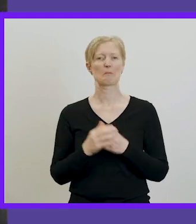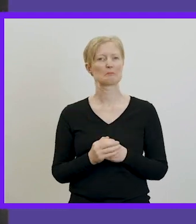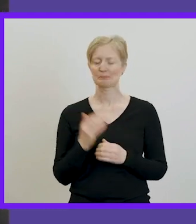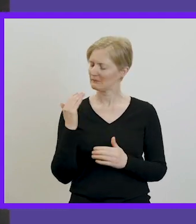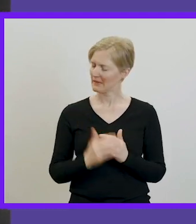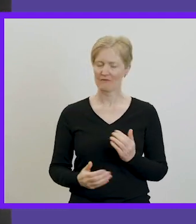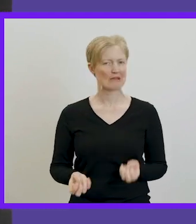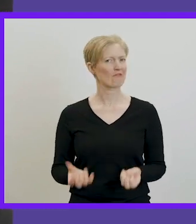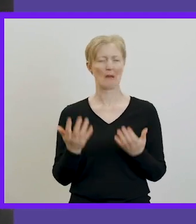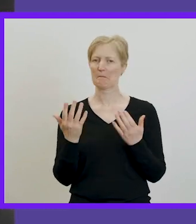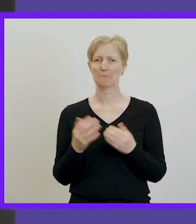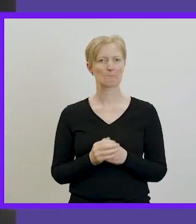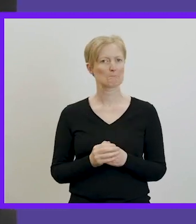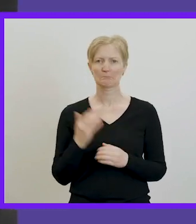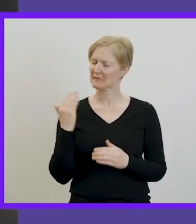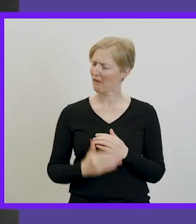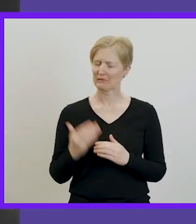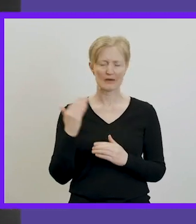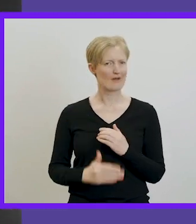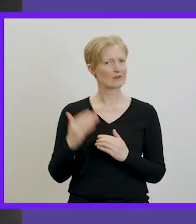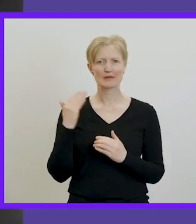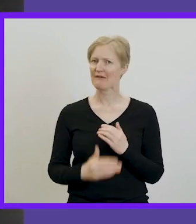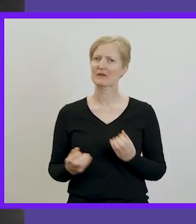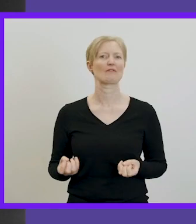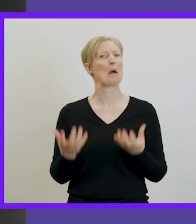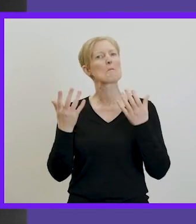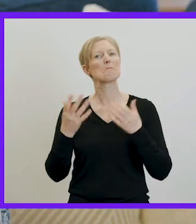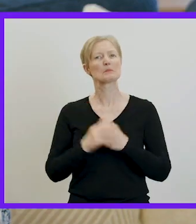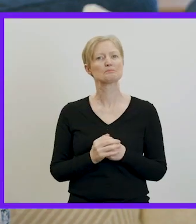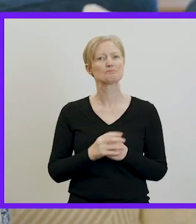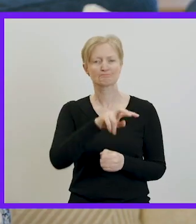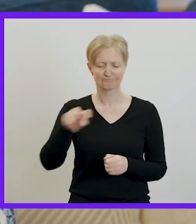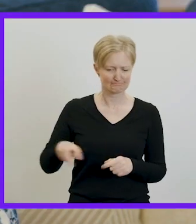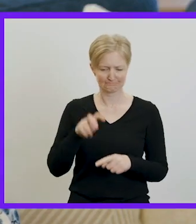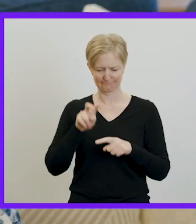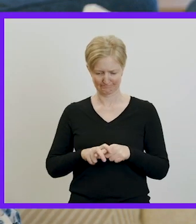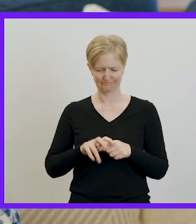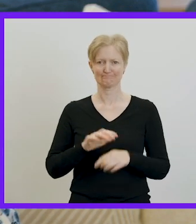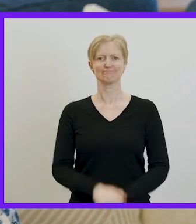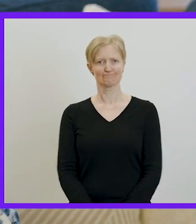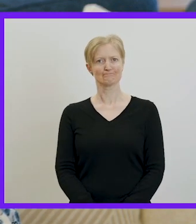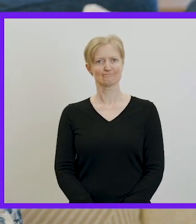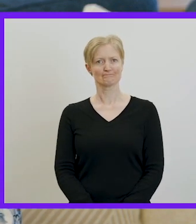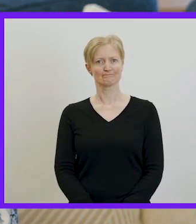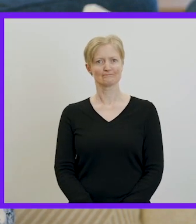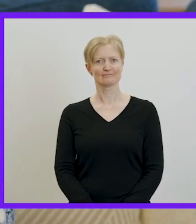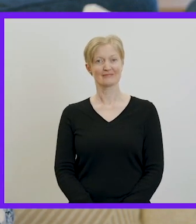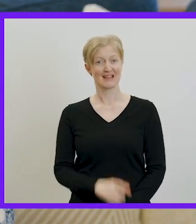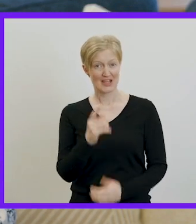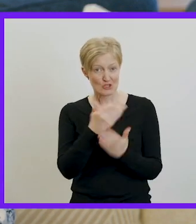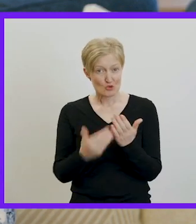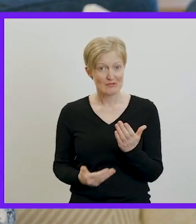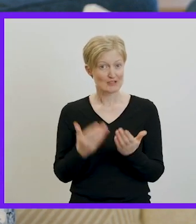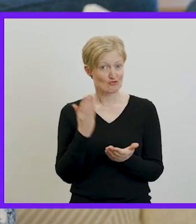up, never give up, never, never, never give up. And then he went and sat down. Now,